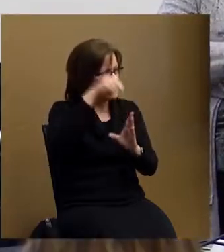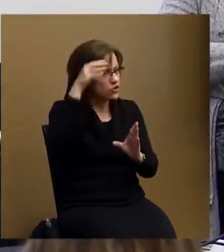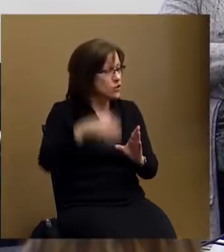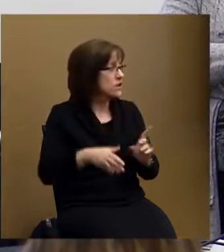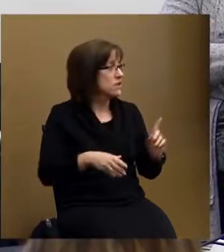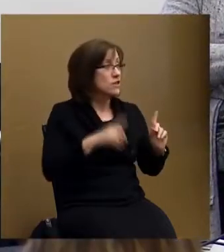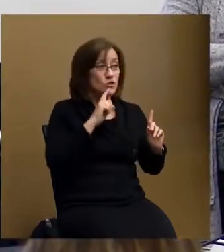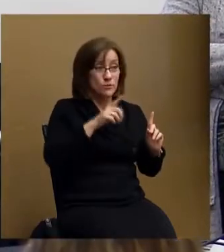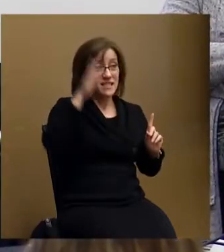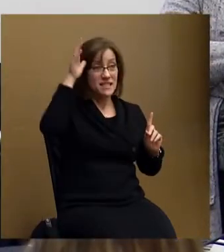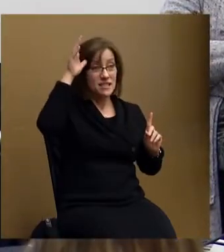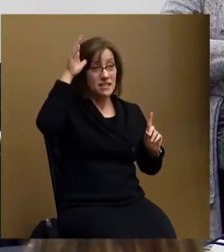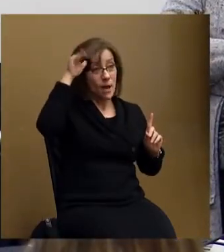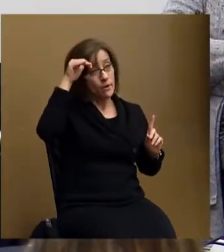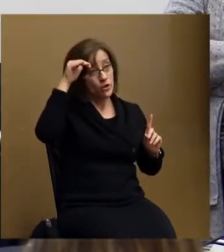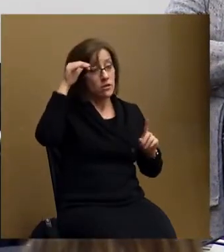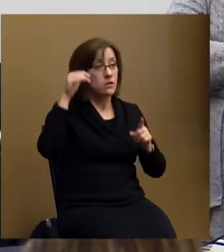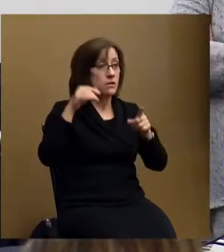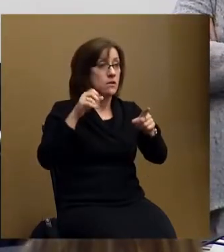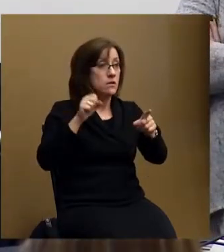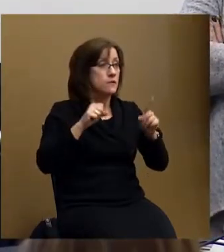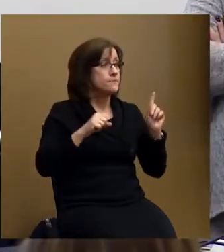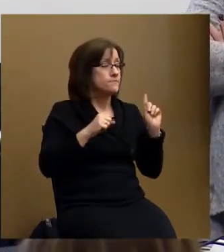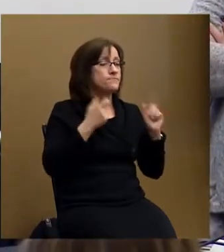Being stubborn?